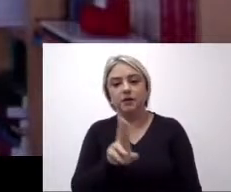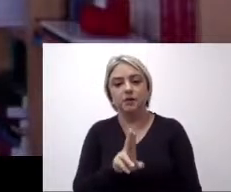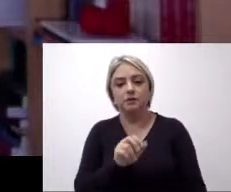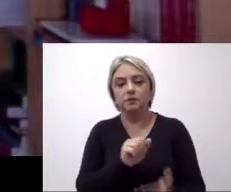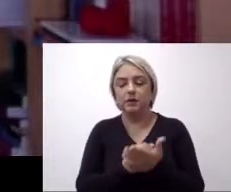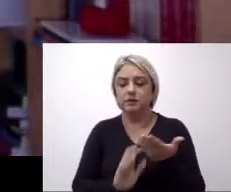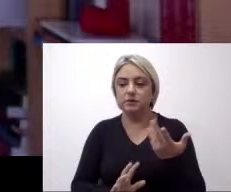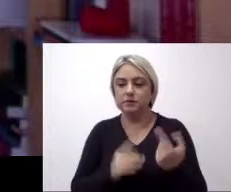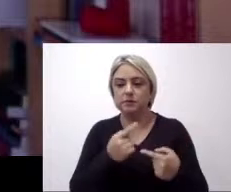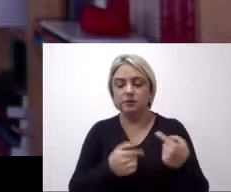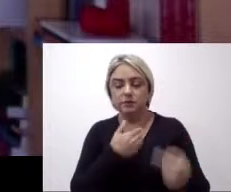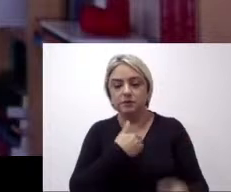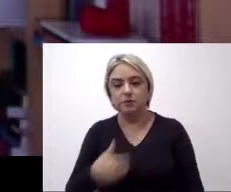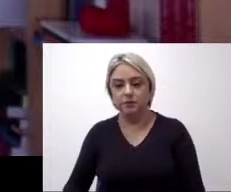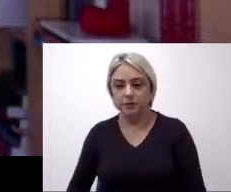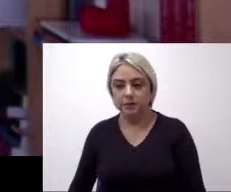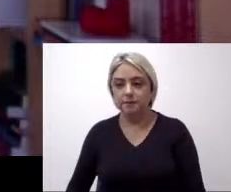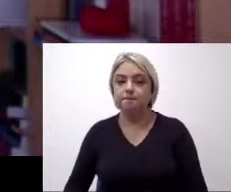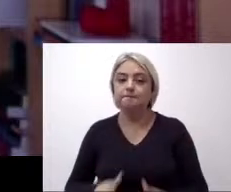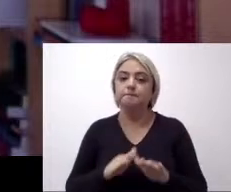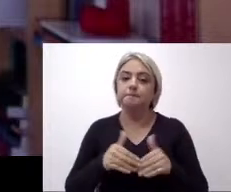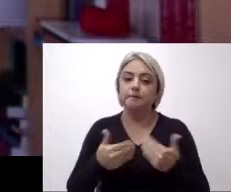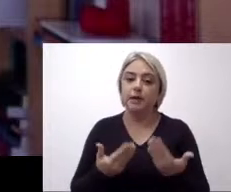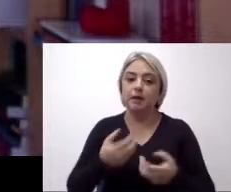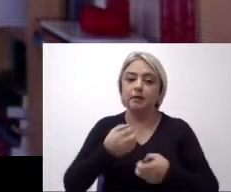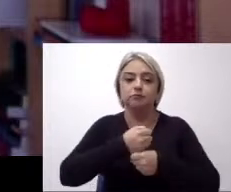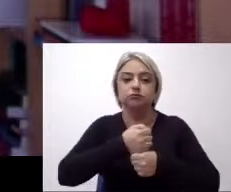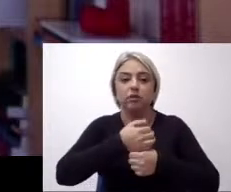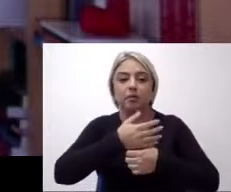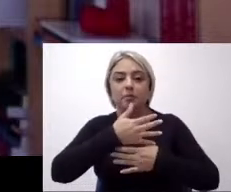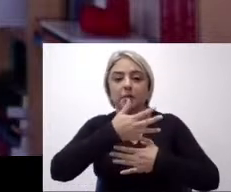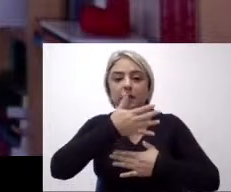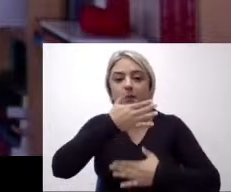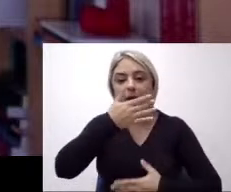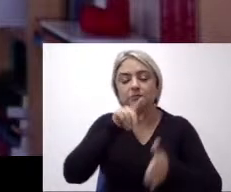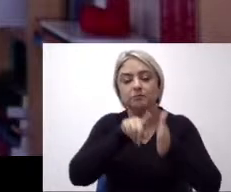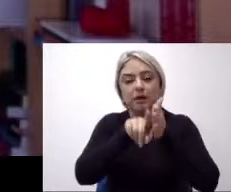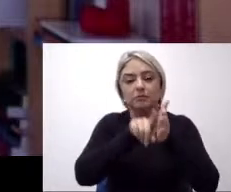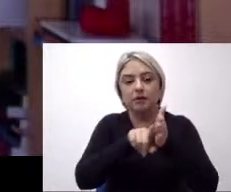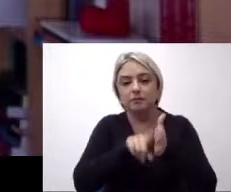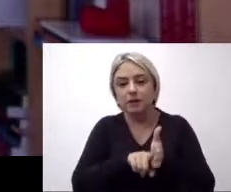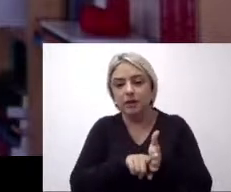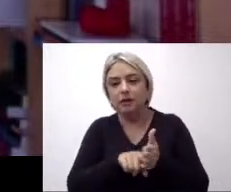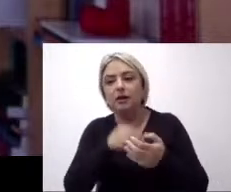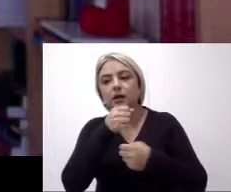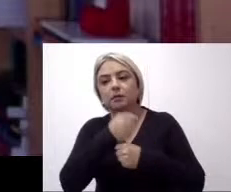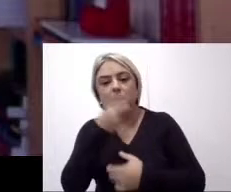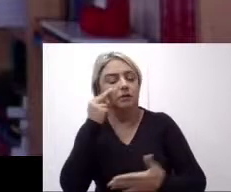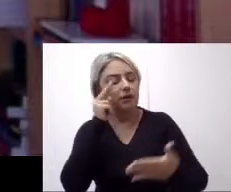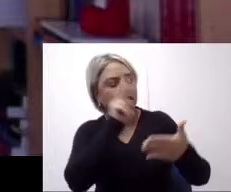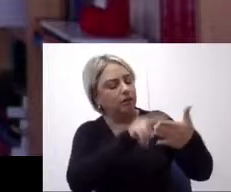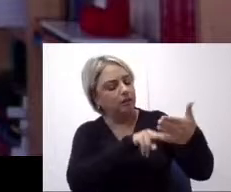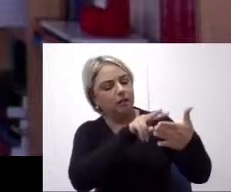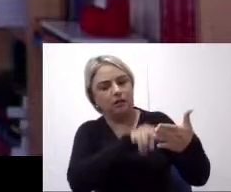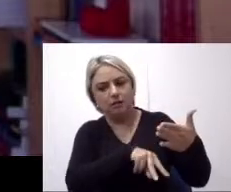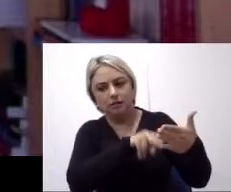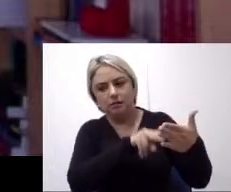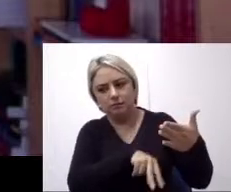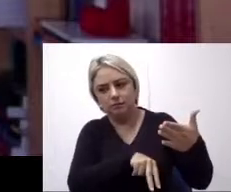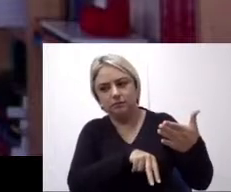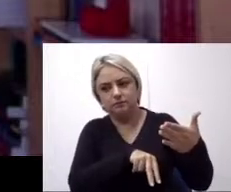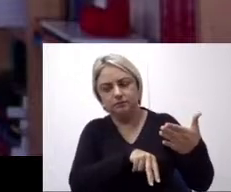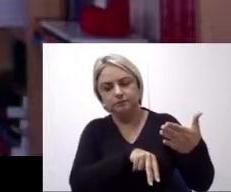So on the chat you can see and you can read that the third session of the